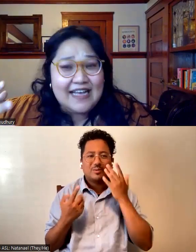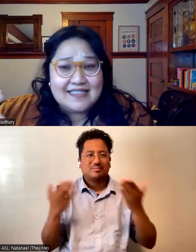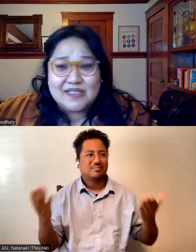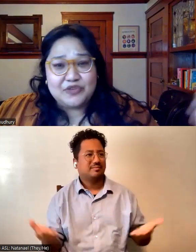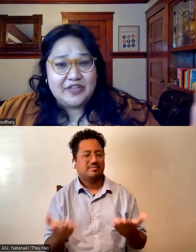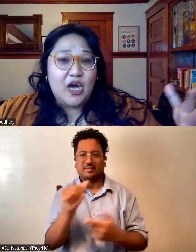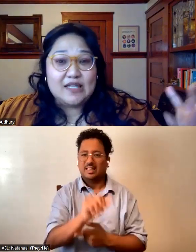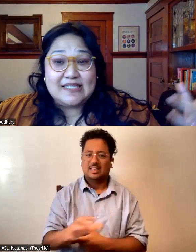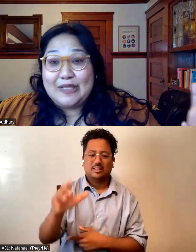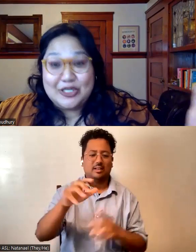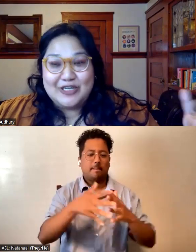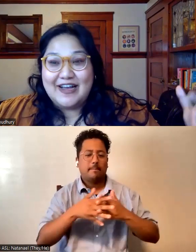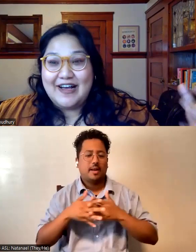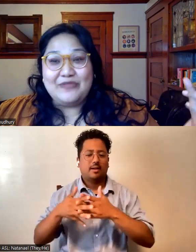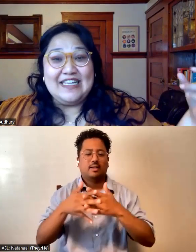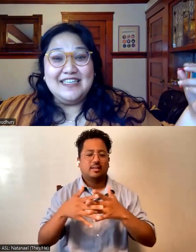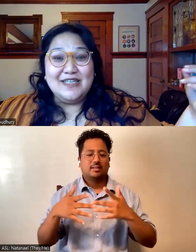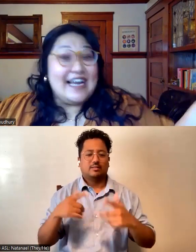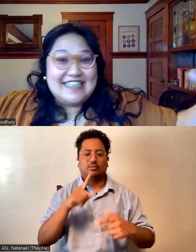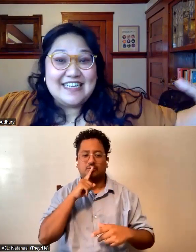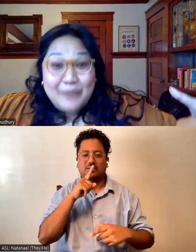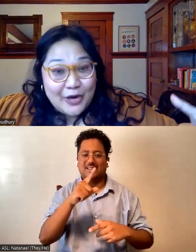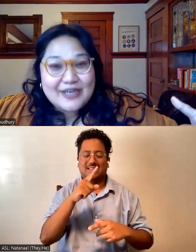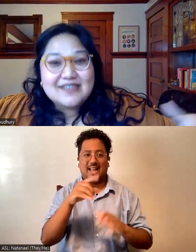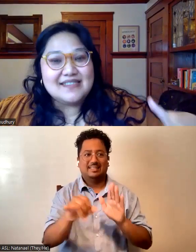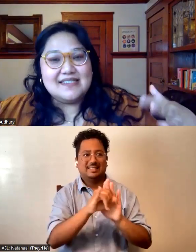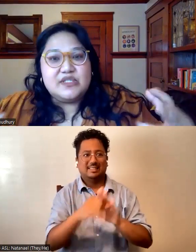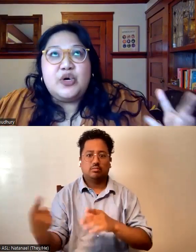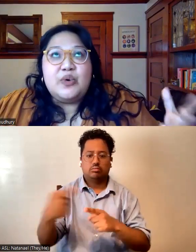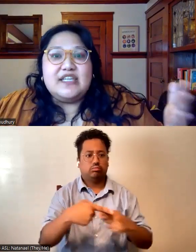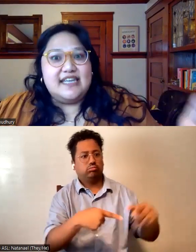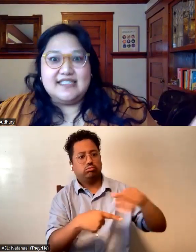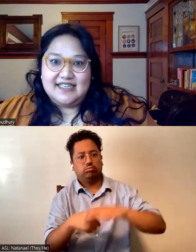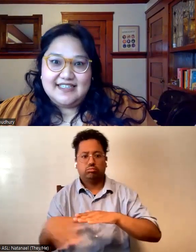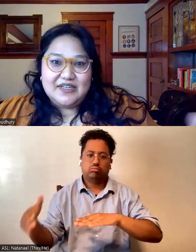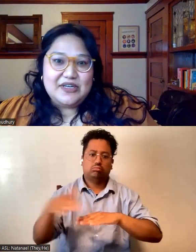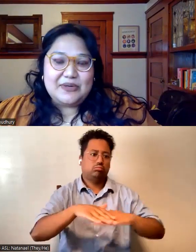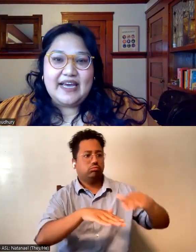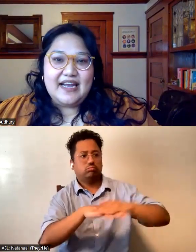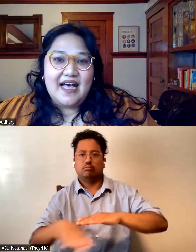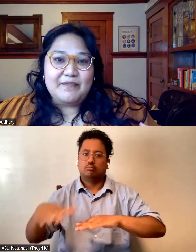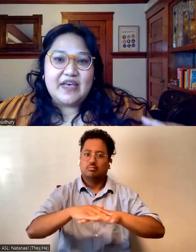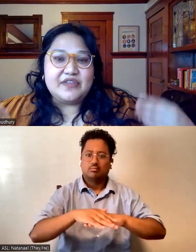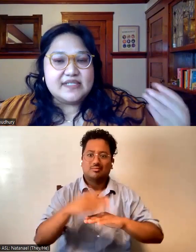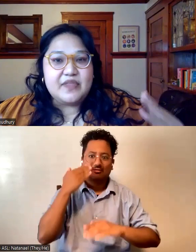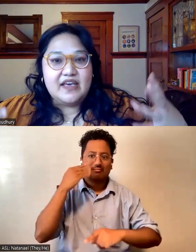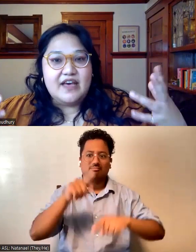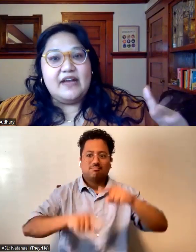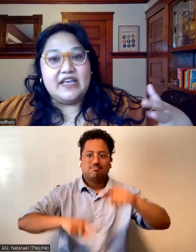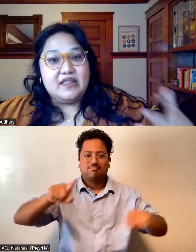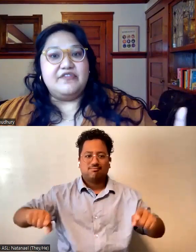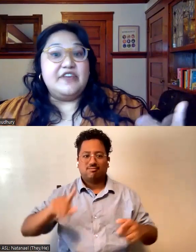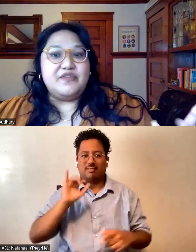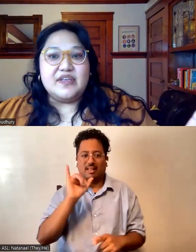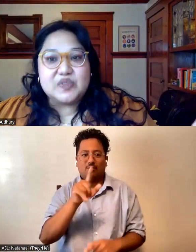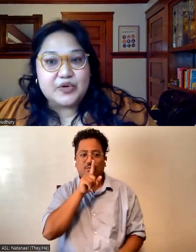American, as the sort of like constellation of identity markers, is so contested, right? And there's something about